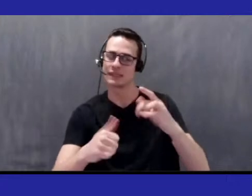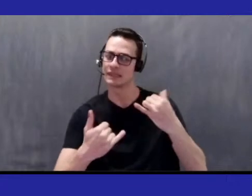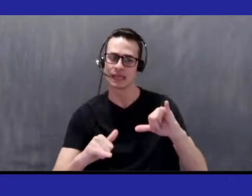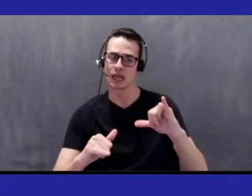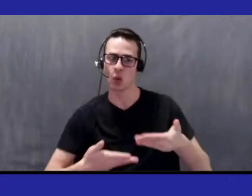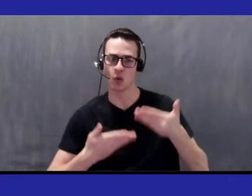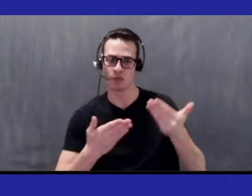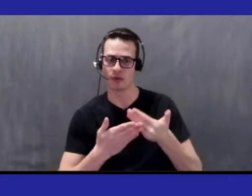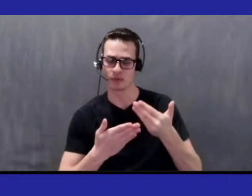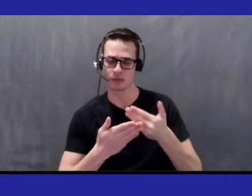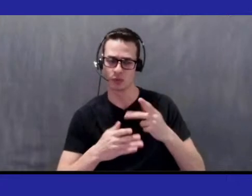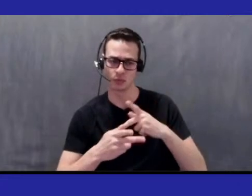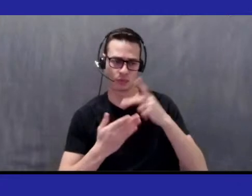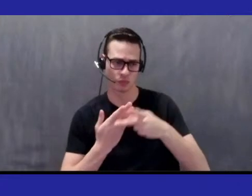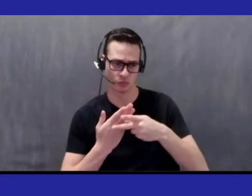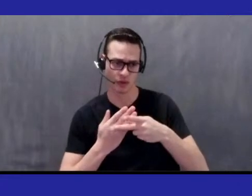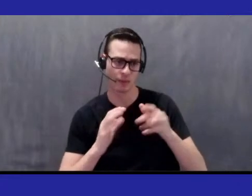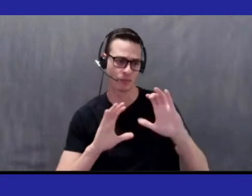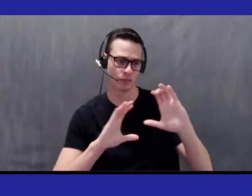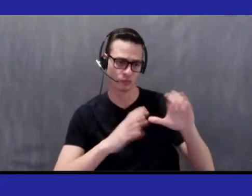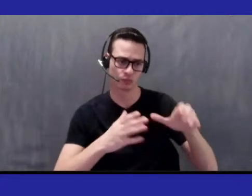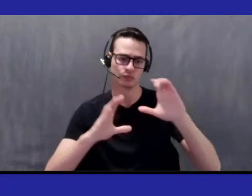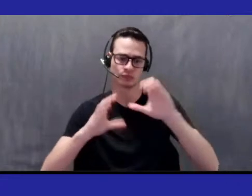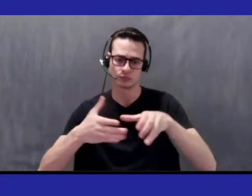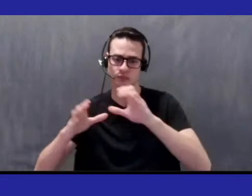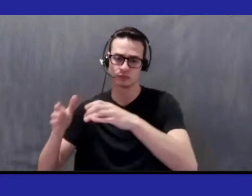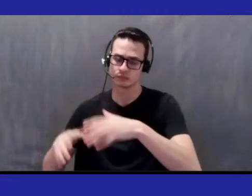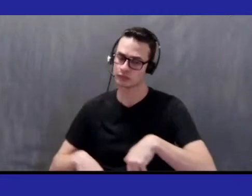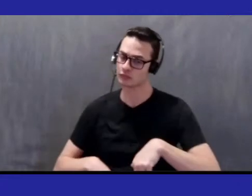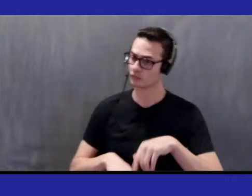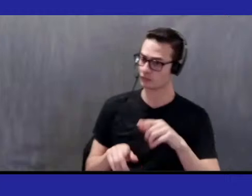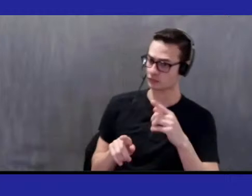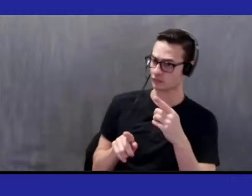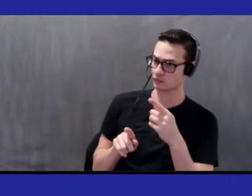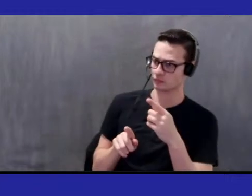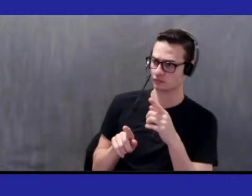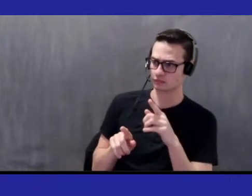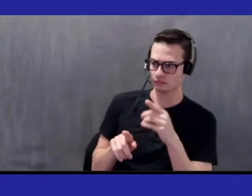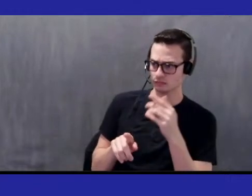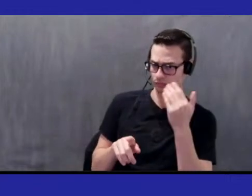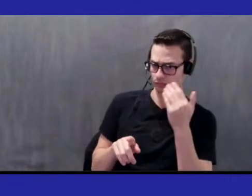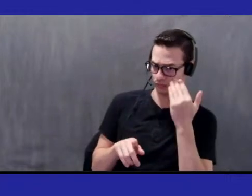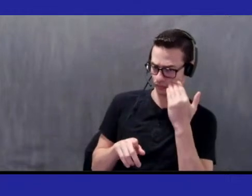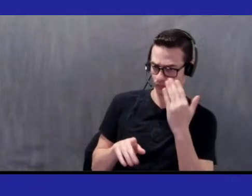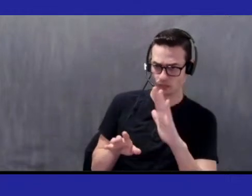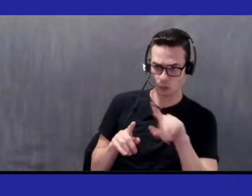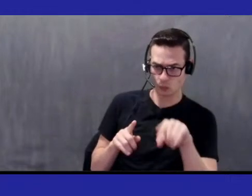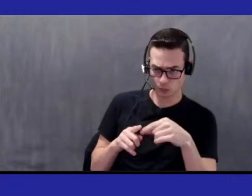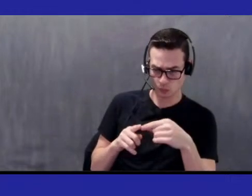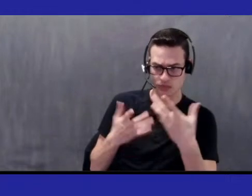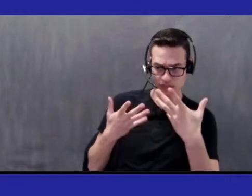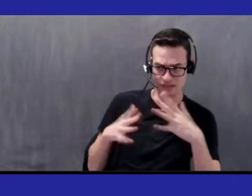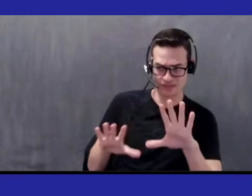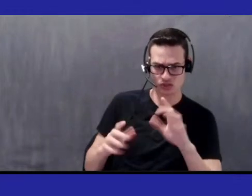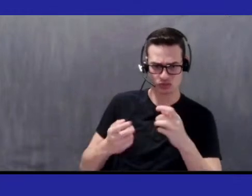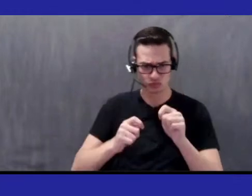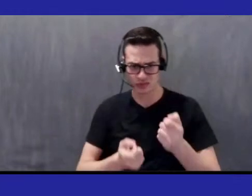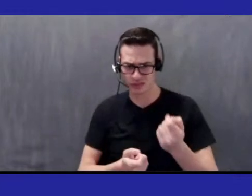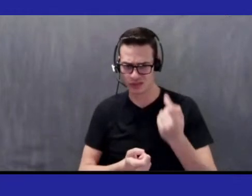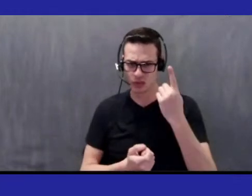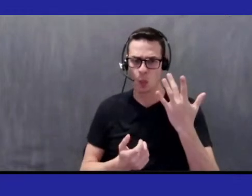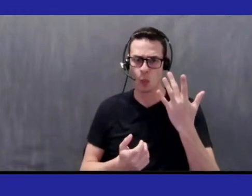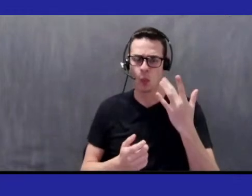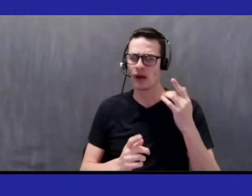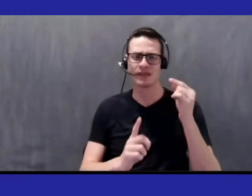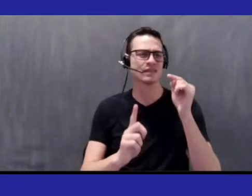that there's a need for financial compensation of any type, but are there any, I'm trying to understand the incentives when they do